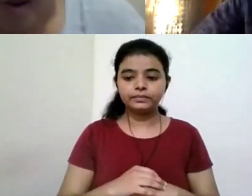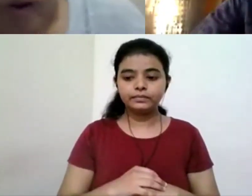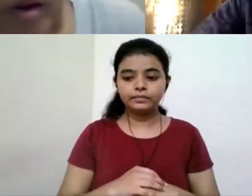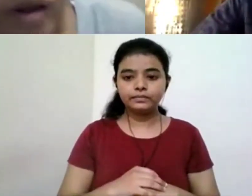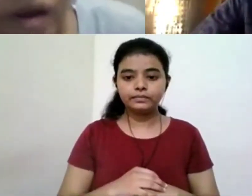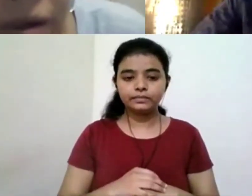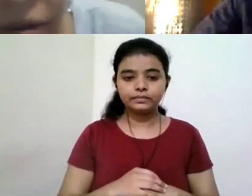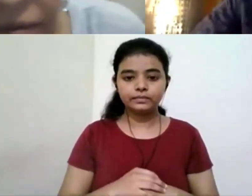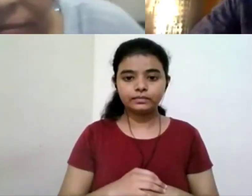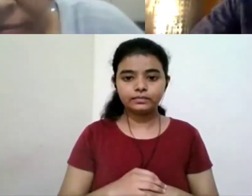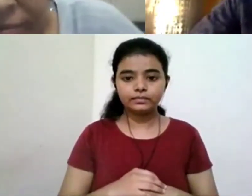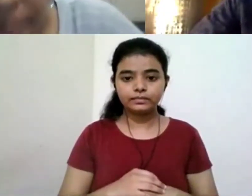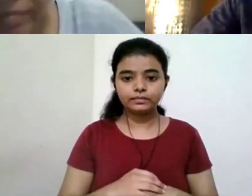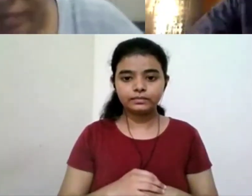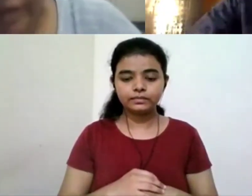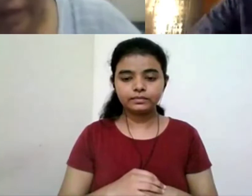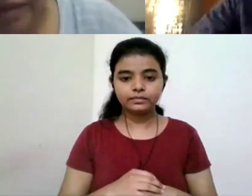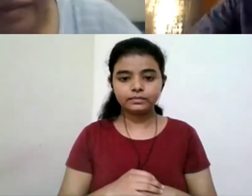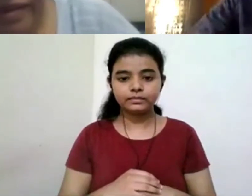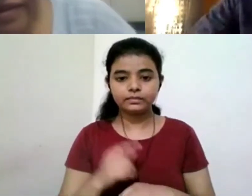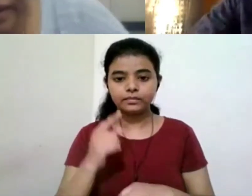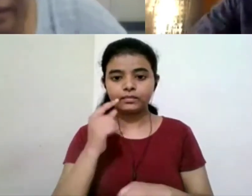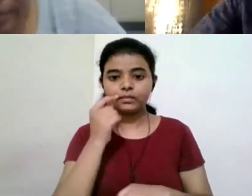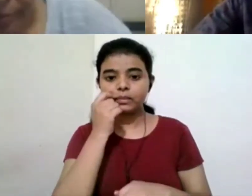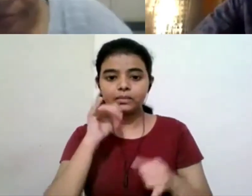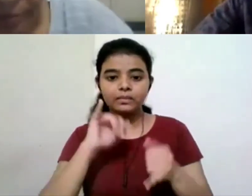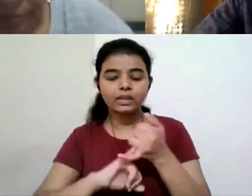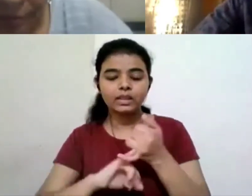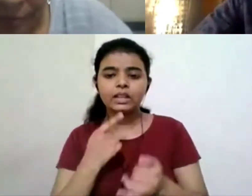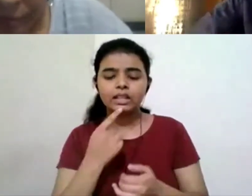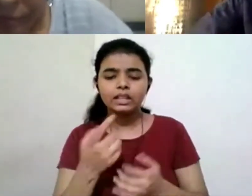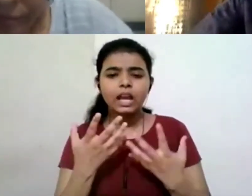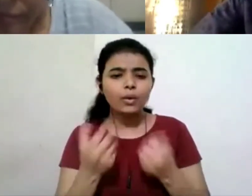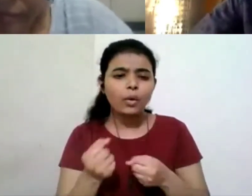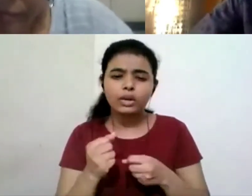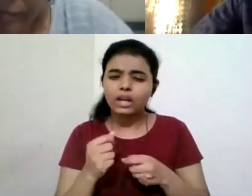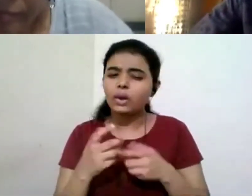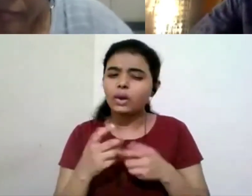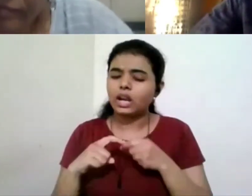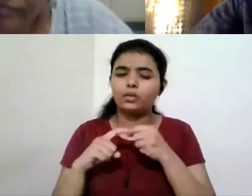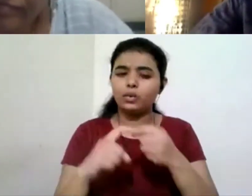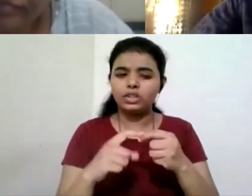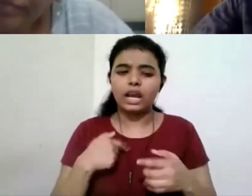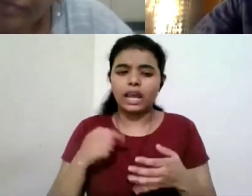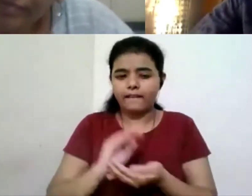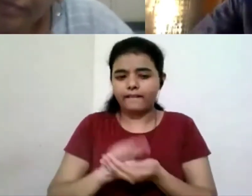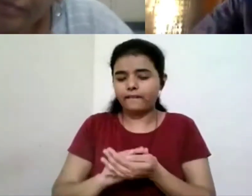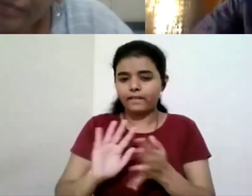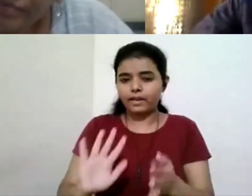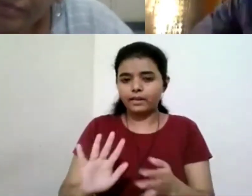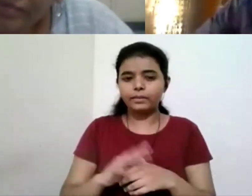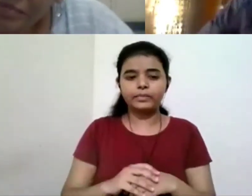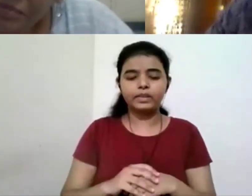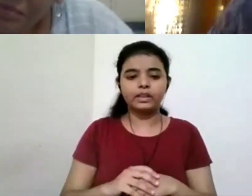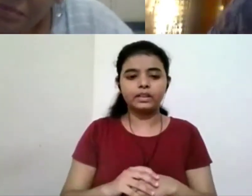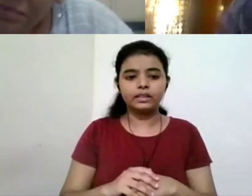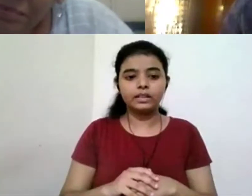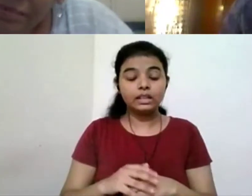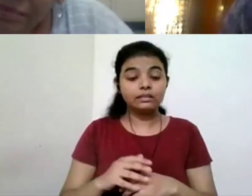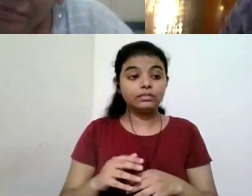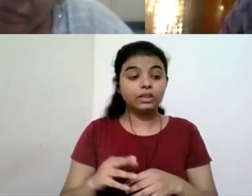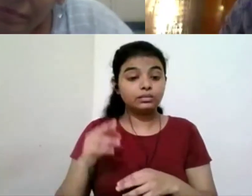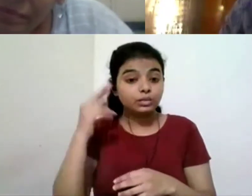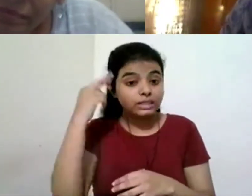Could I jump? I'd like to jump in here with a question that I had pertaining to reasonable